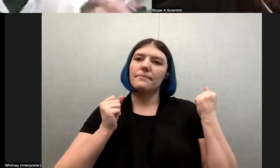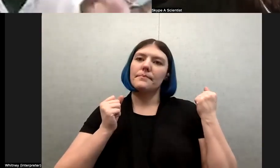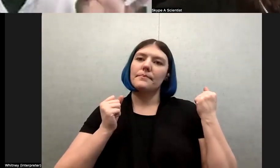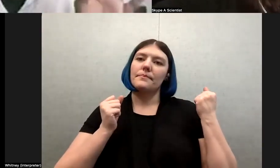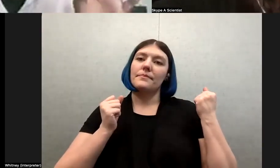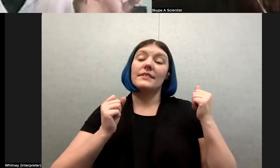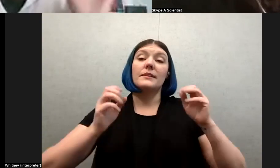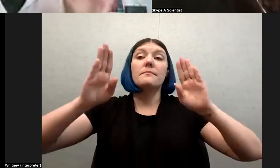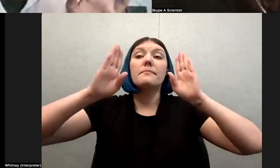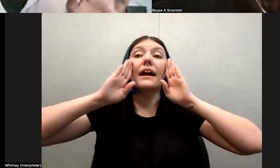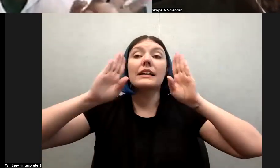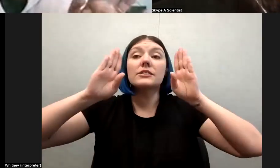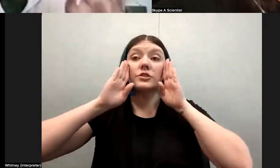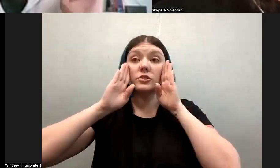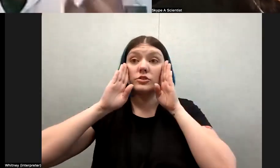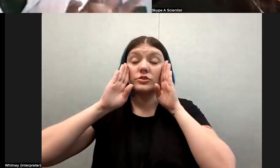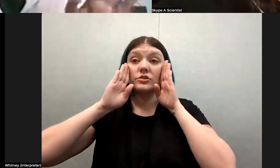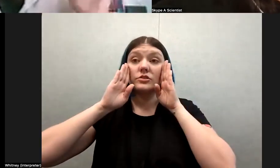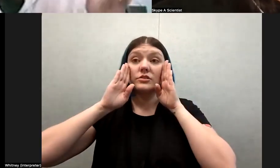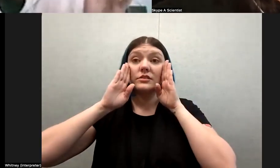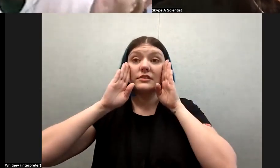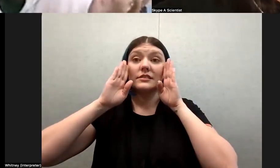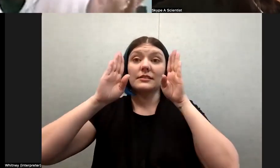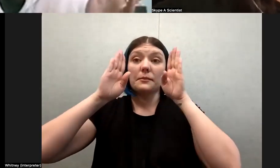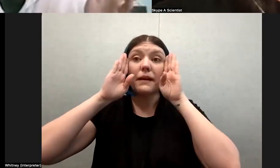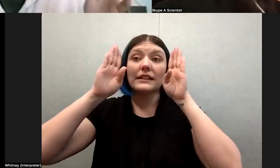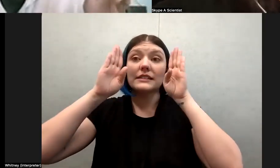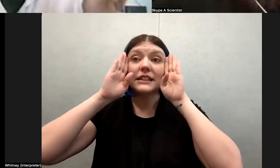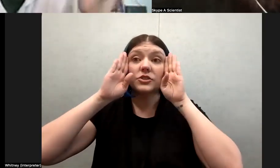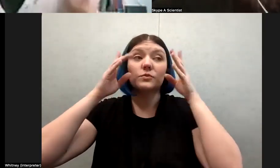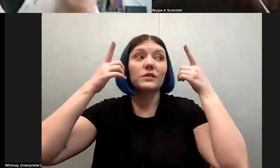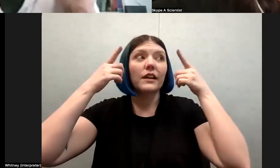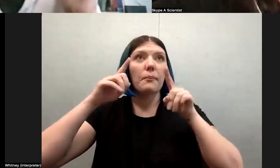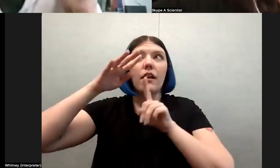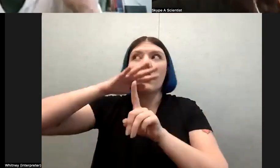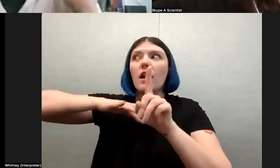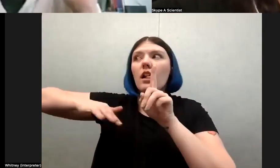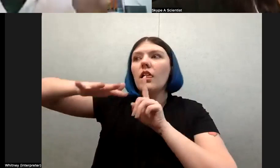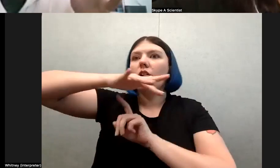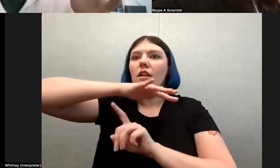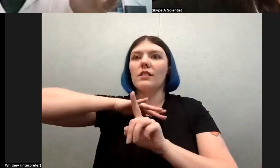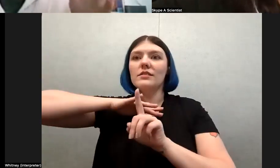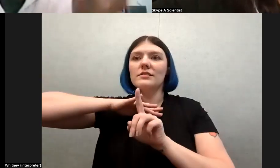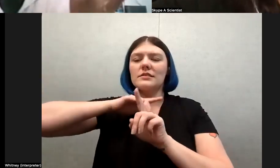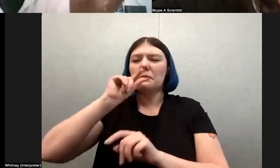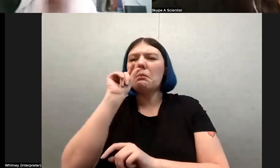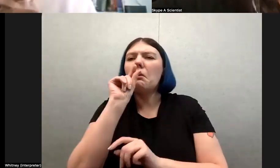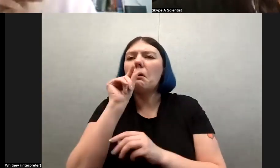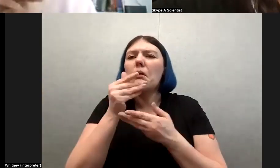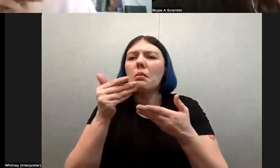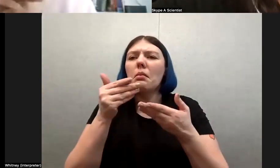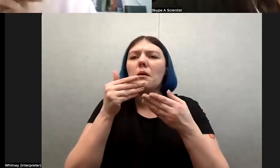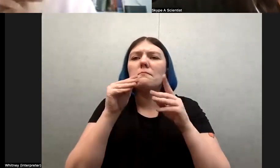pay attention. I would ask everyone to pay attention to what's going on around them, right? These little things that matter, like